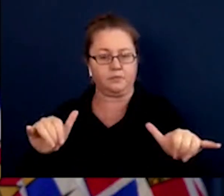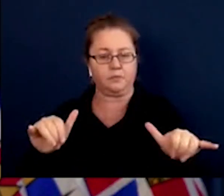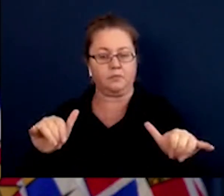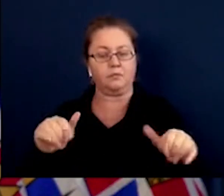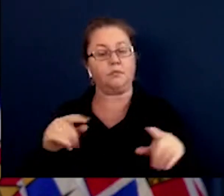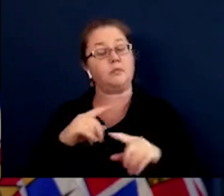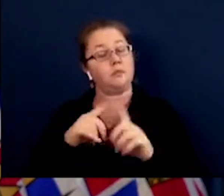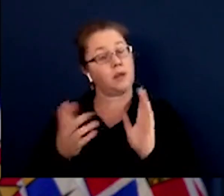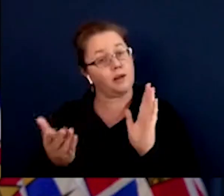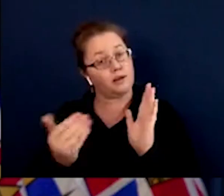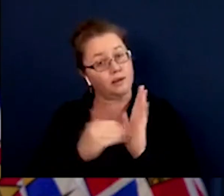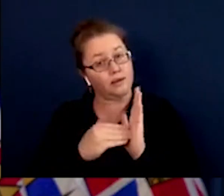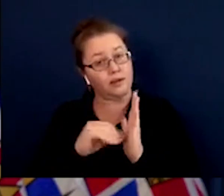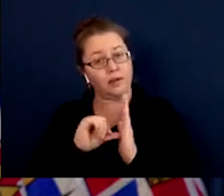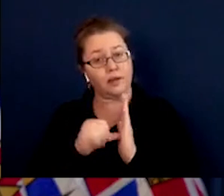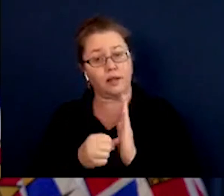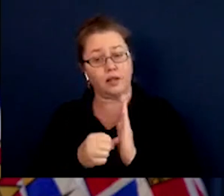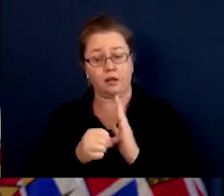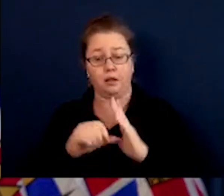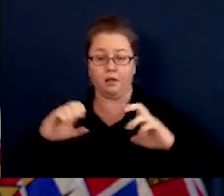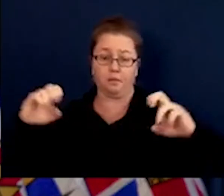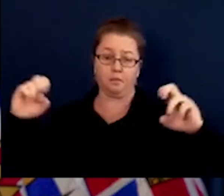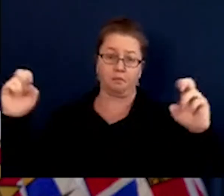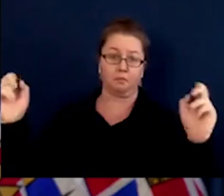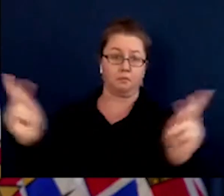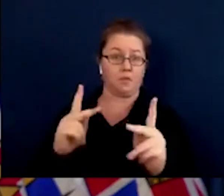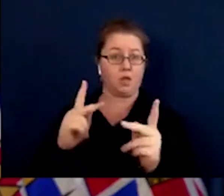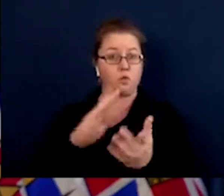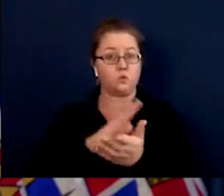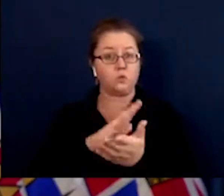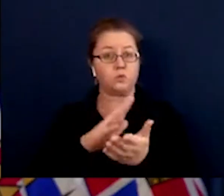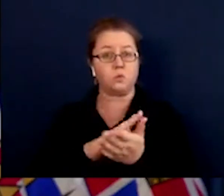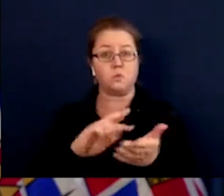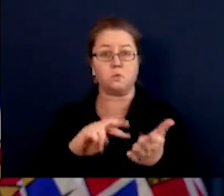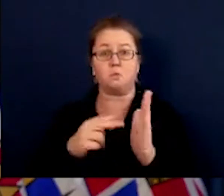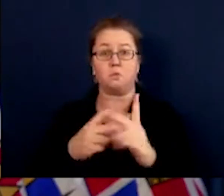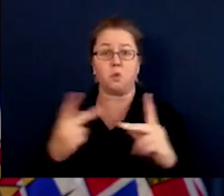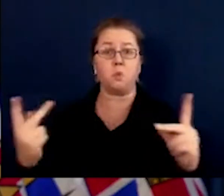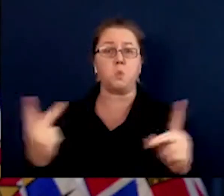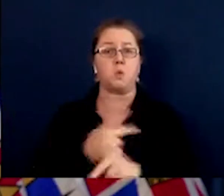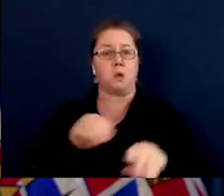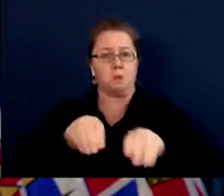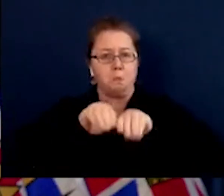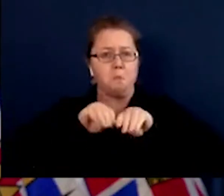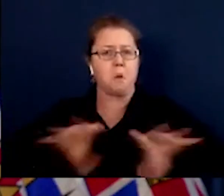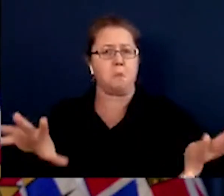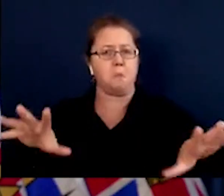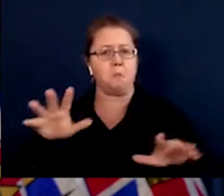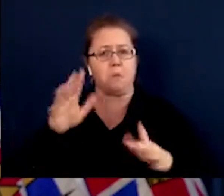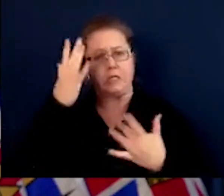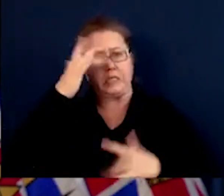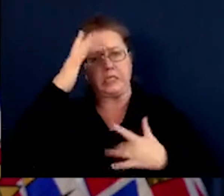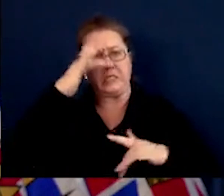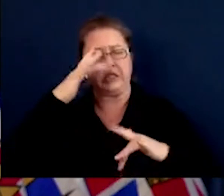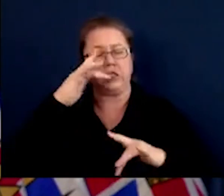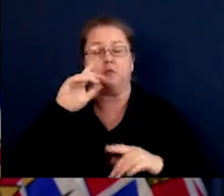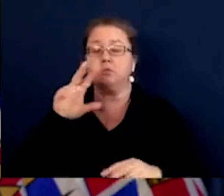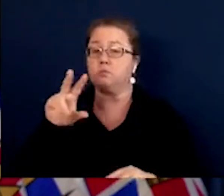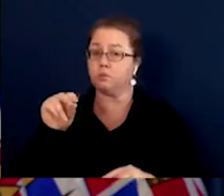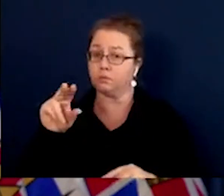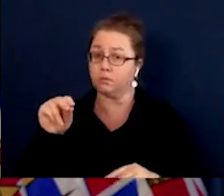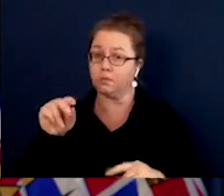perspective that we are not seeing return to school causing amplification in our communities, but it does, as we've